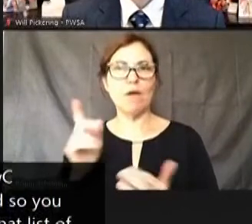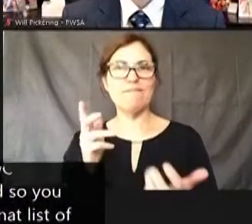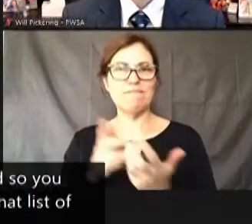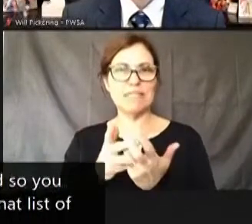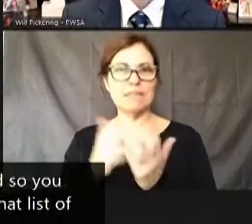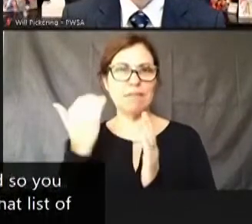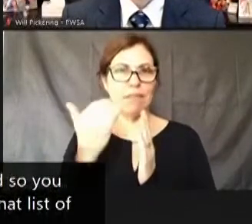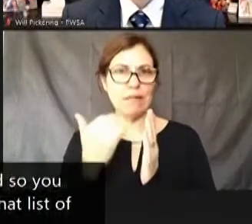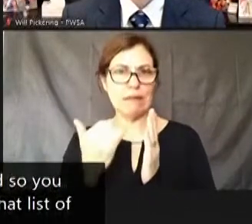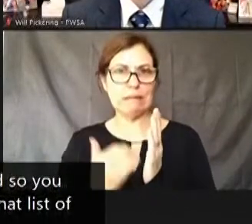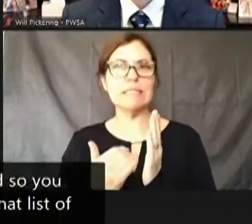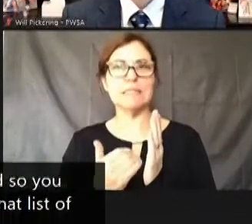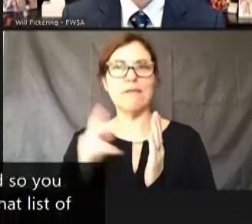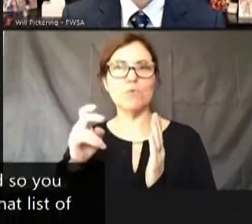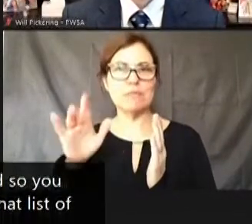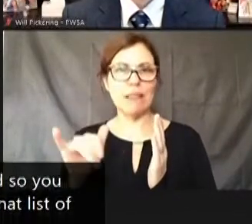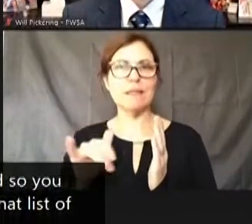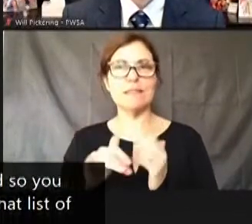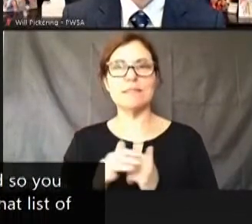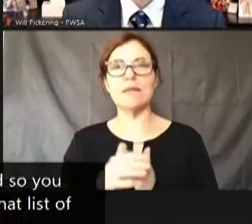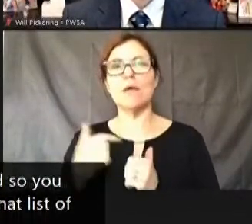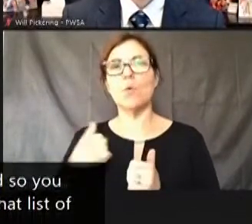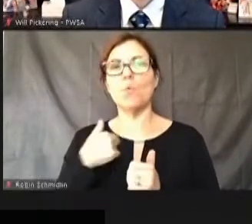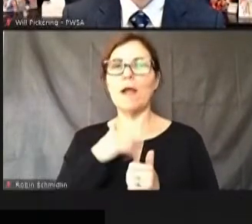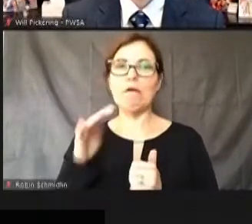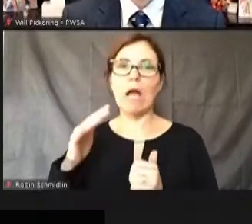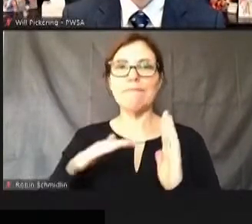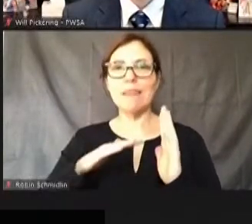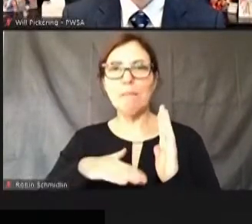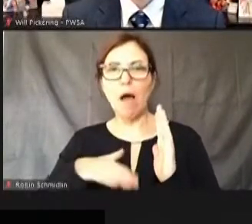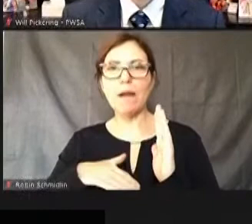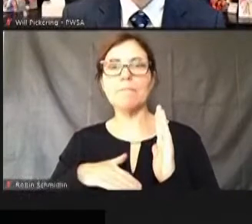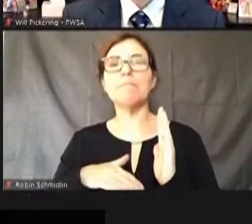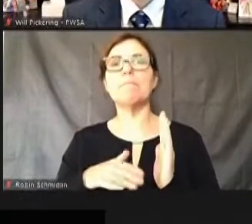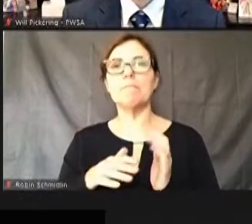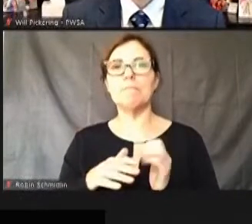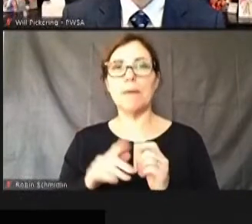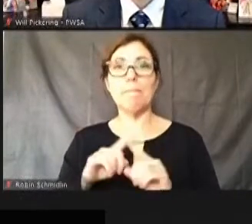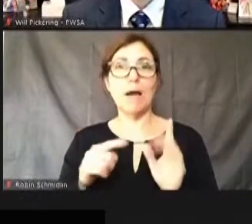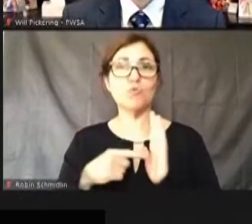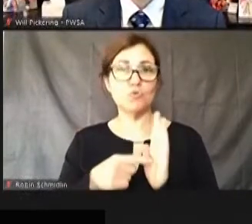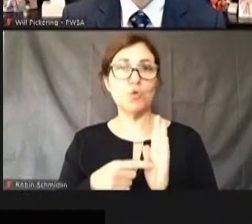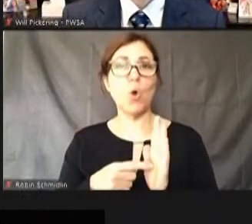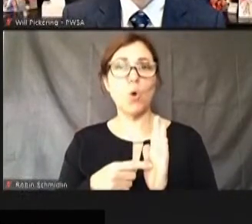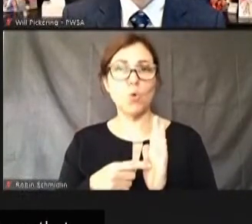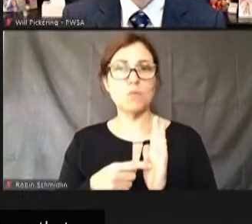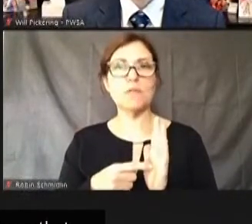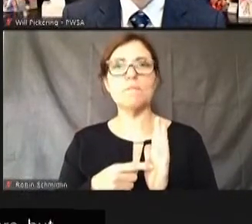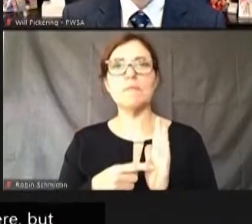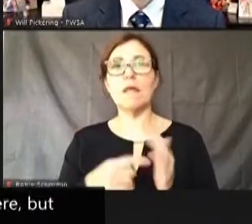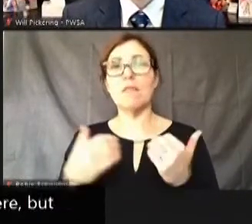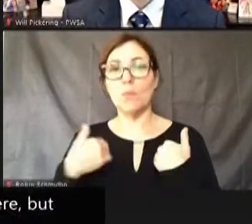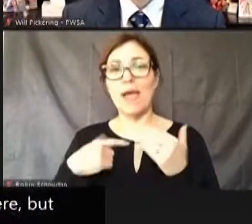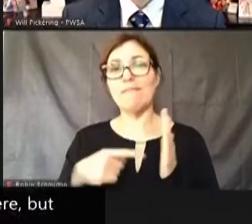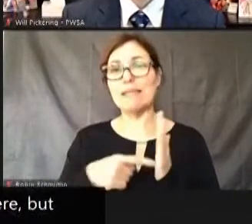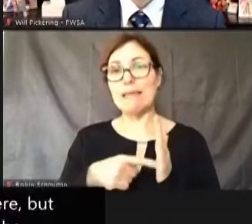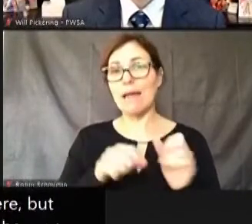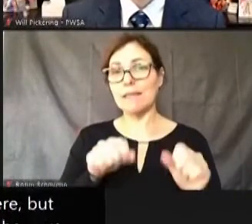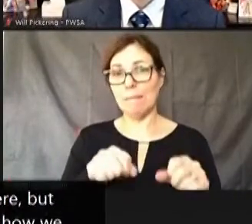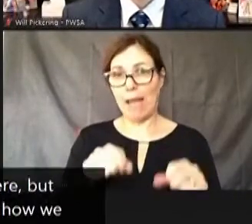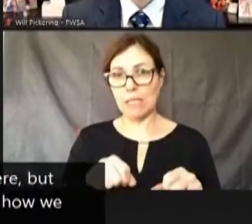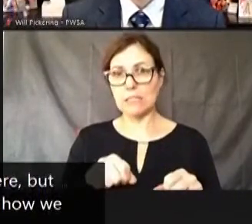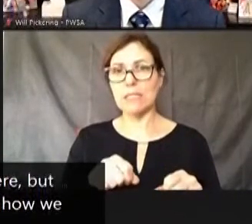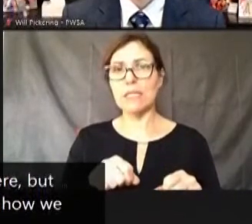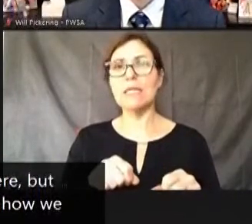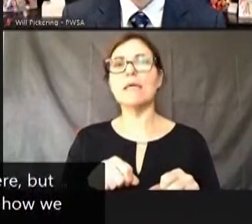utilities. We're kind of neatly towards the bottom there, but shows that, you know, we have that debt capacity, how we compare